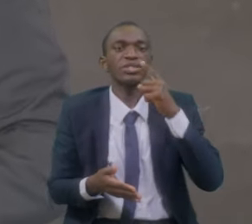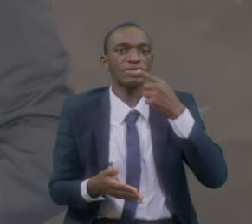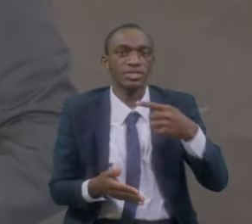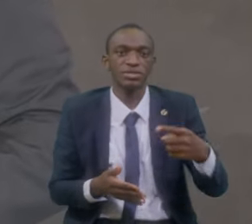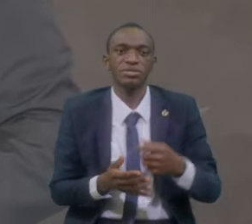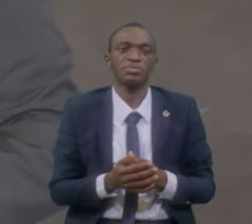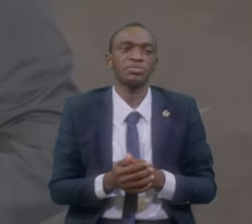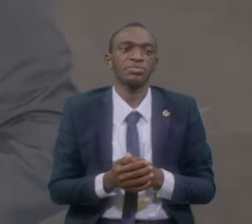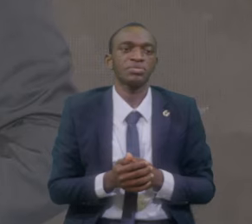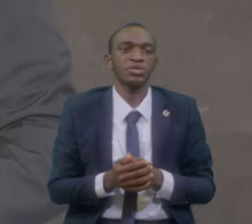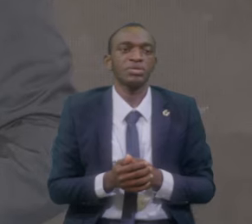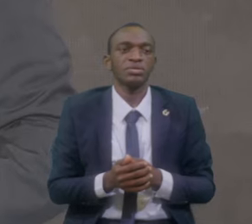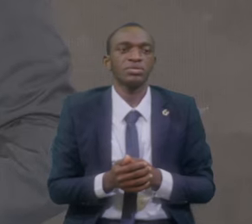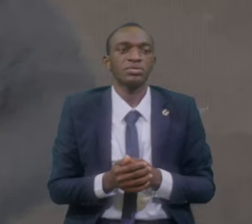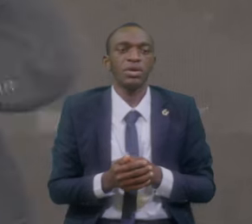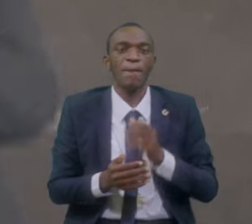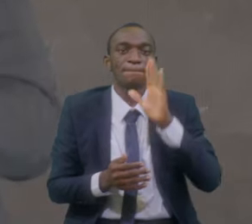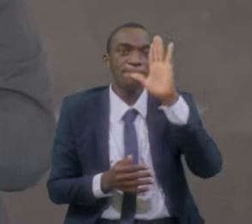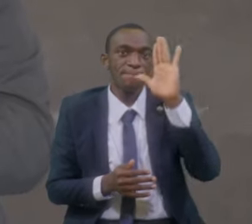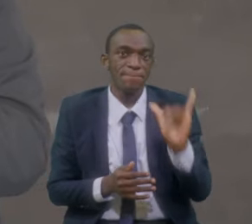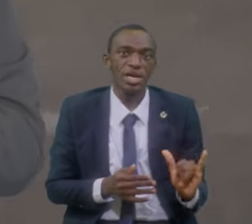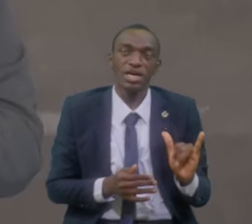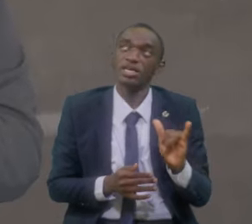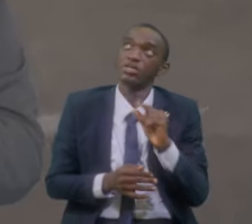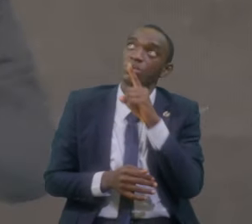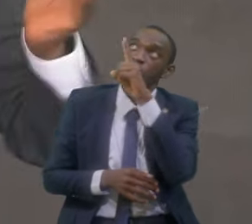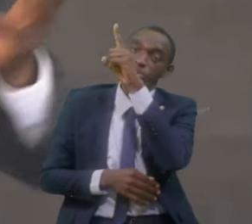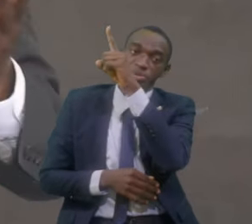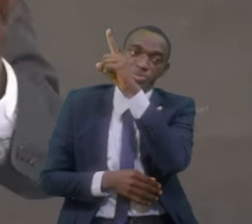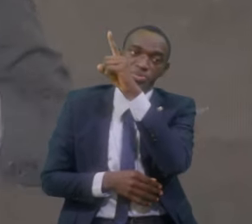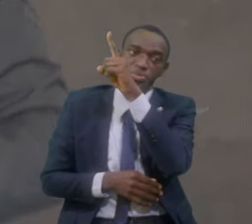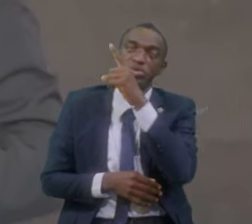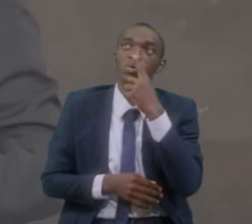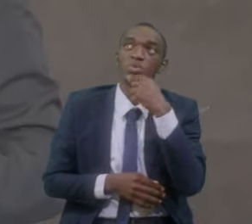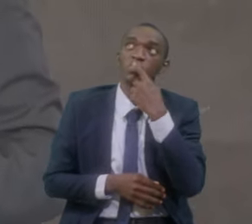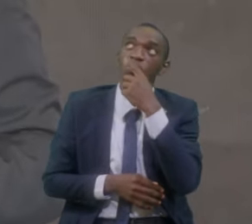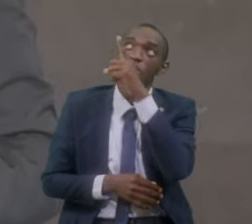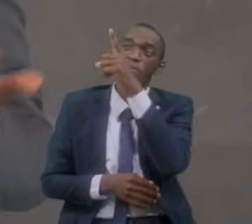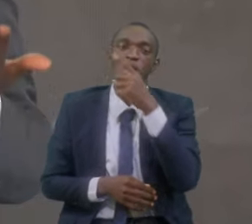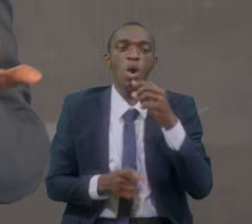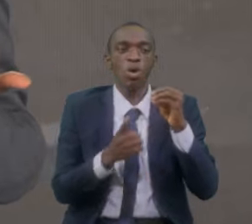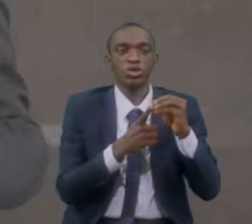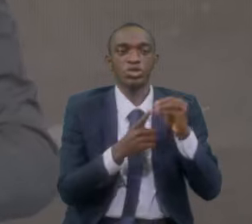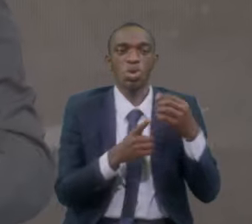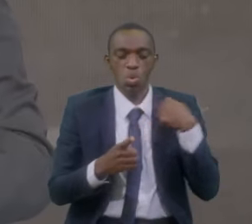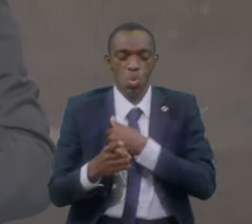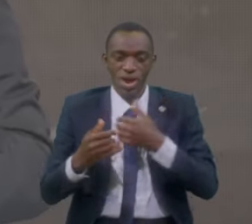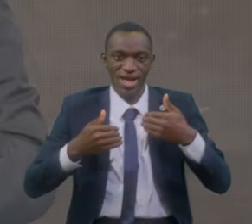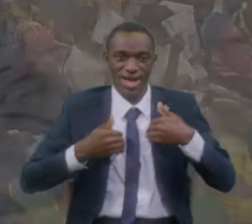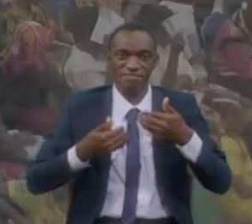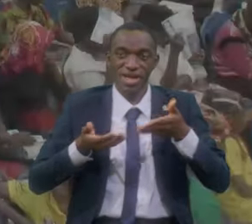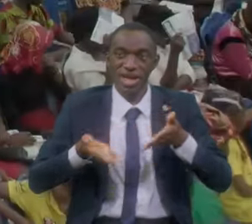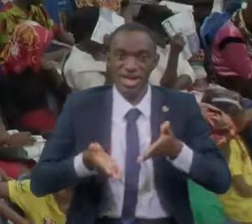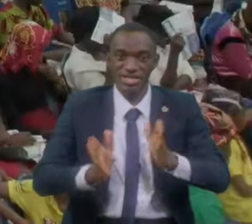says in verse 2, it says, by whom also we have